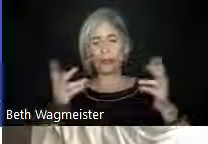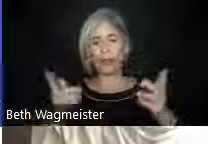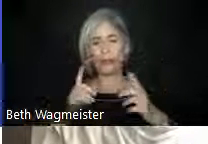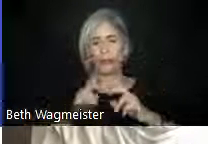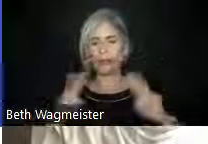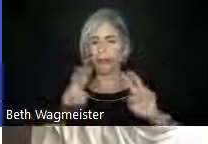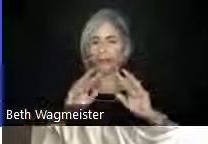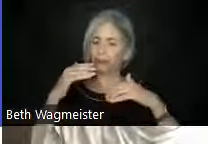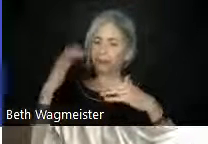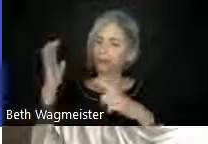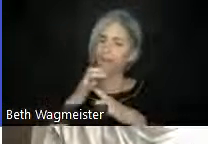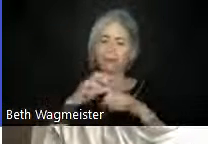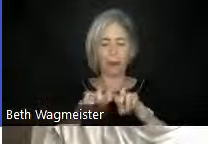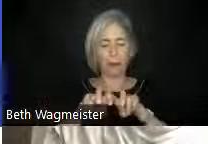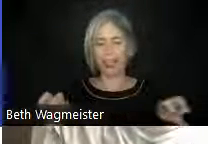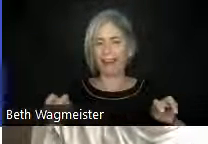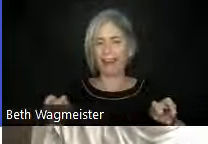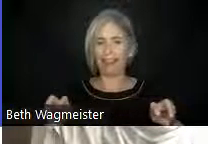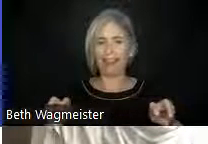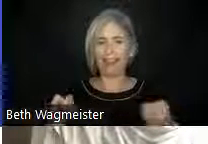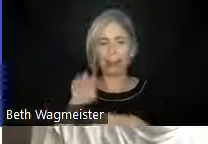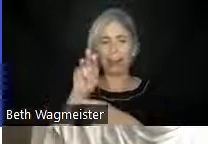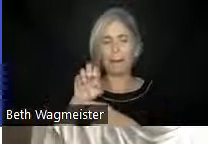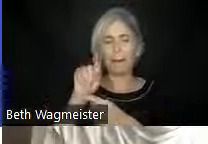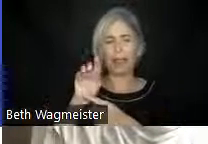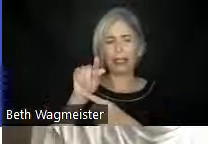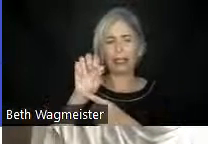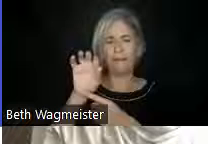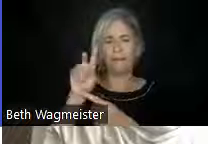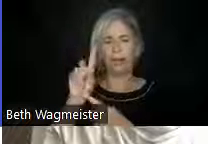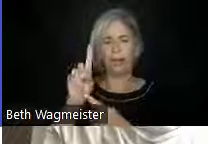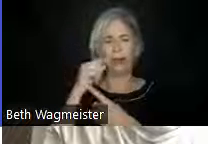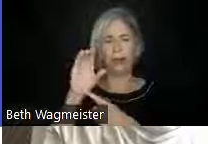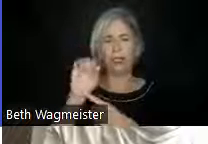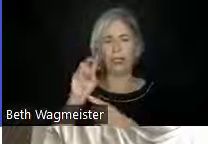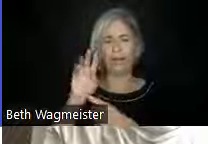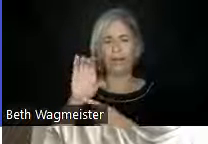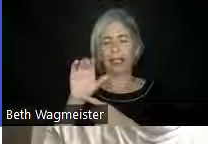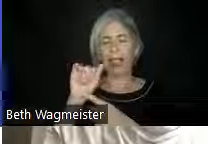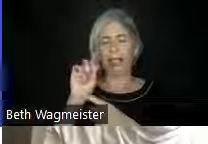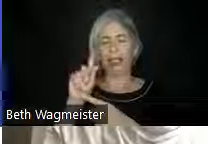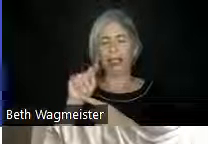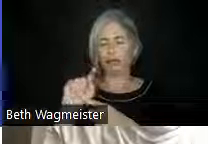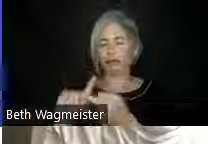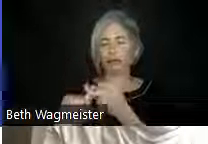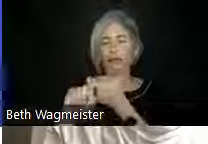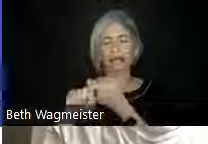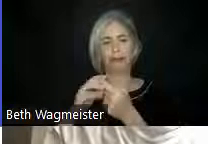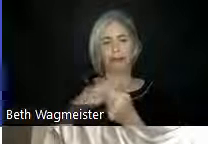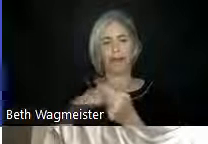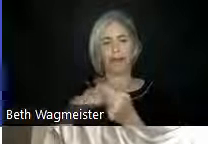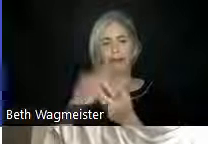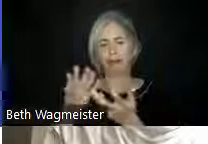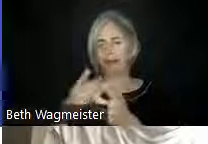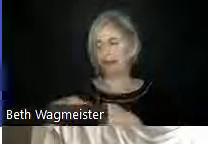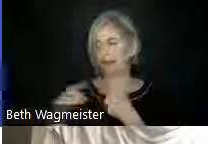panel. We have Mike Gifford from Civic Action, close friend of mine and long-term friend, I would say.